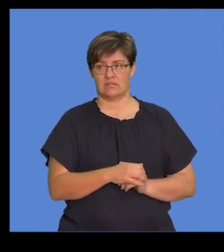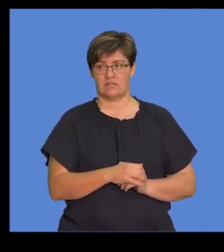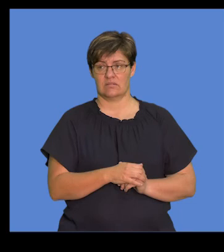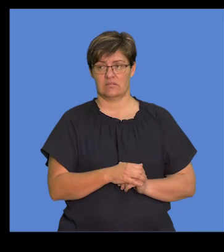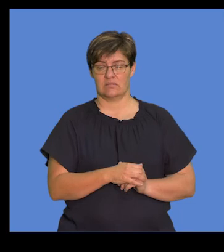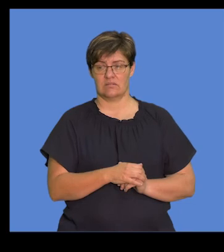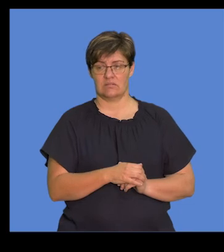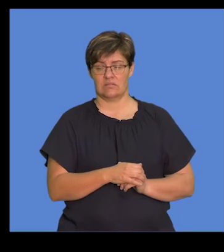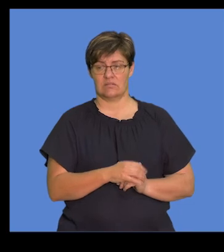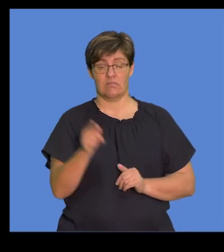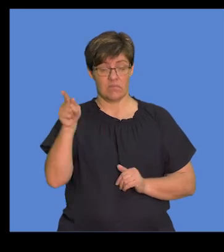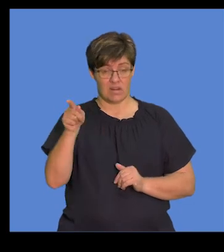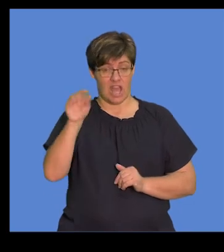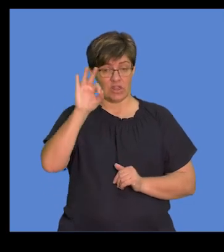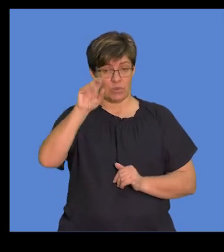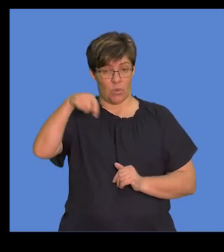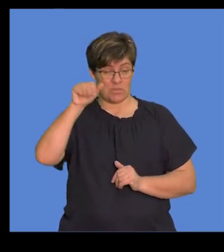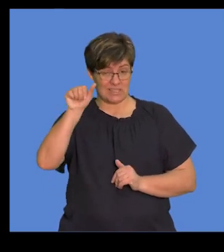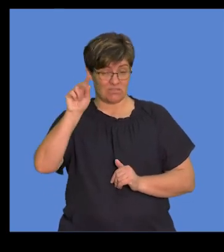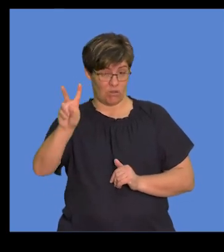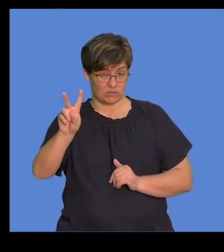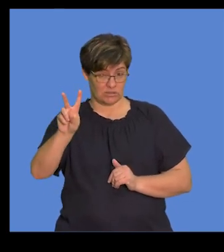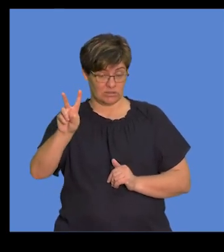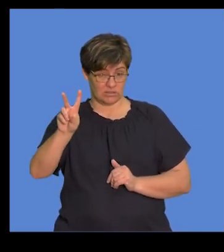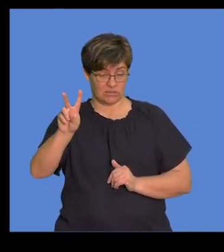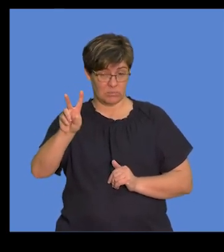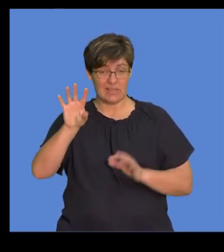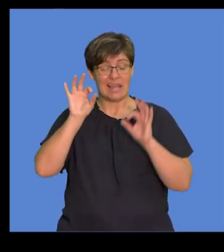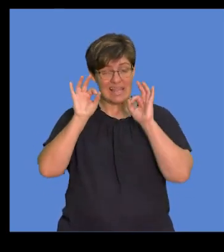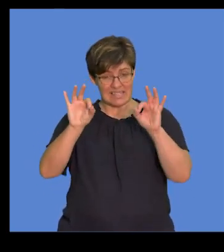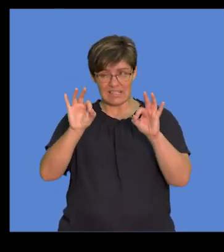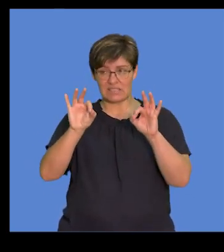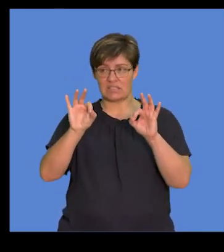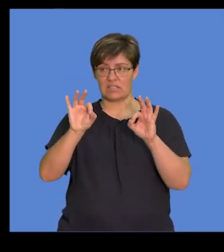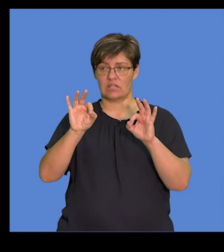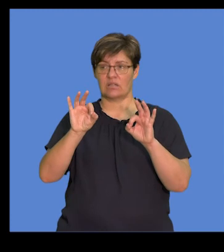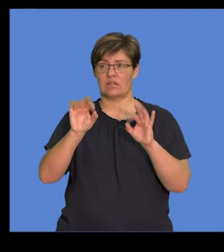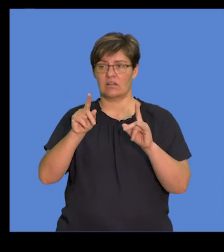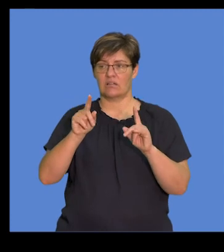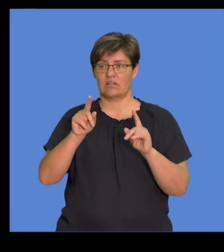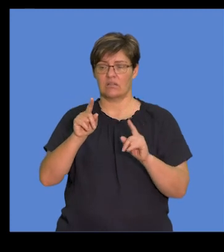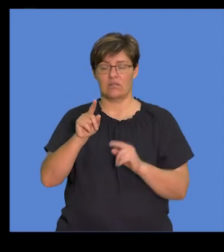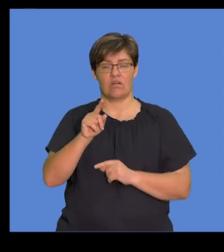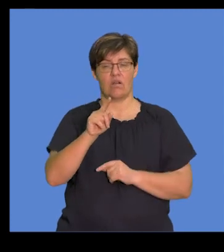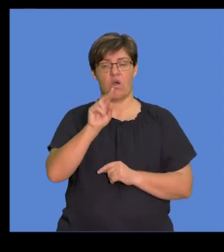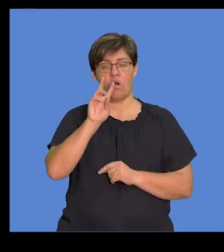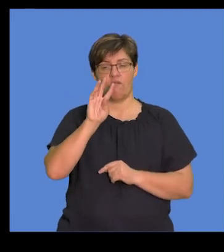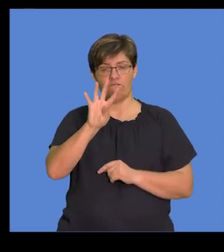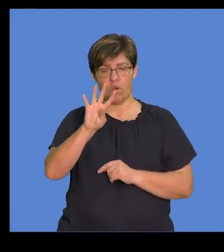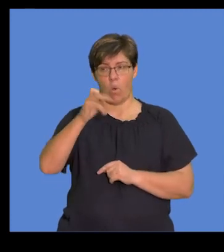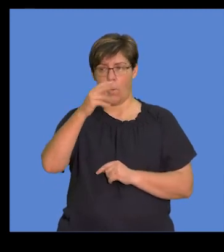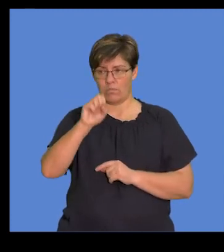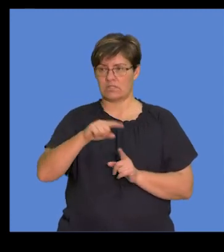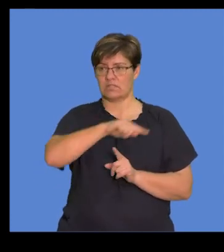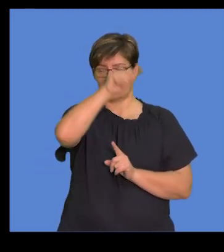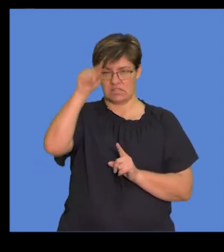is 3.6 volts, okay? So if that is 3.6, which is exactly the voltage across